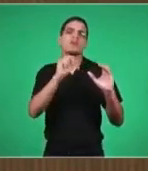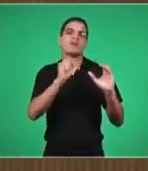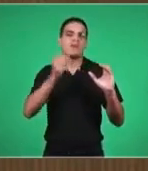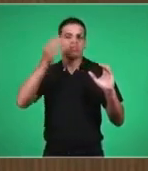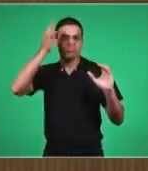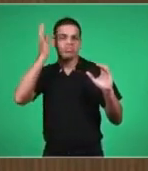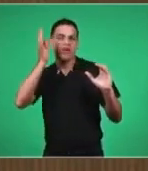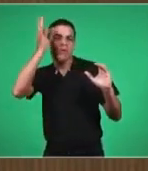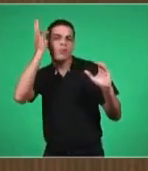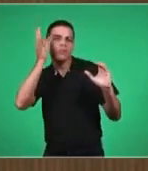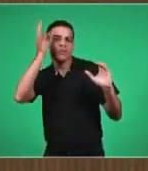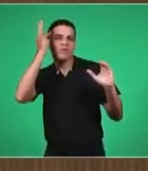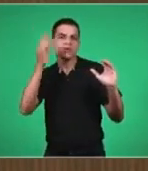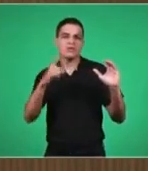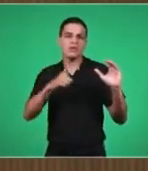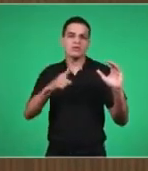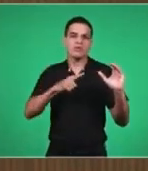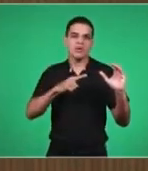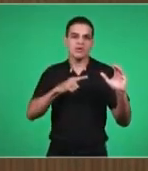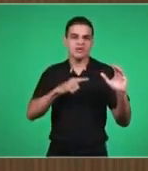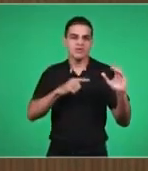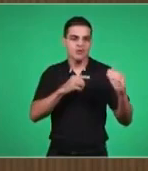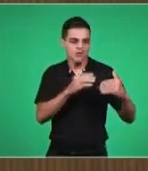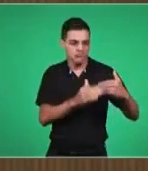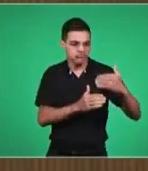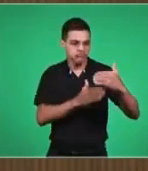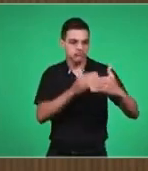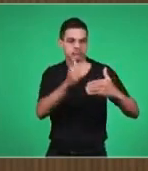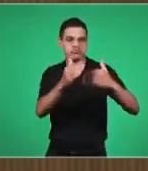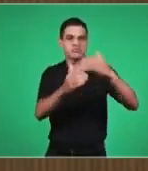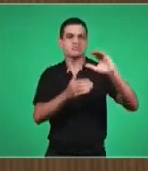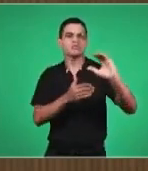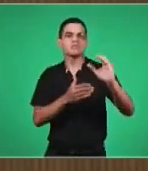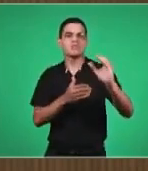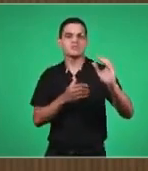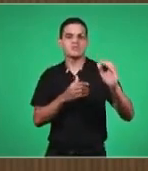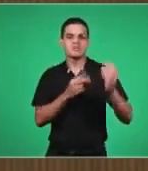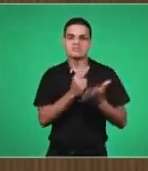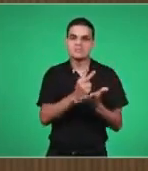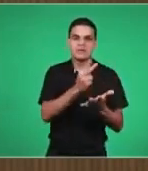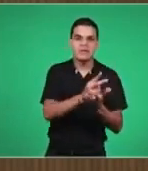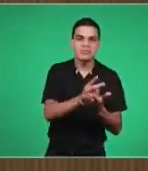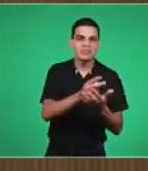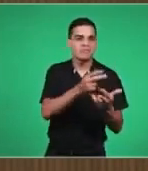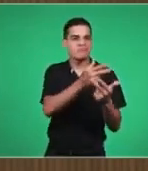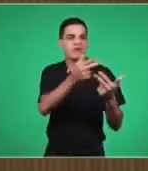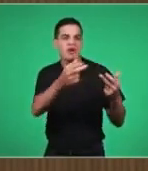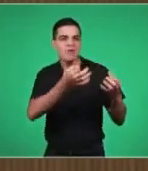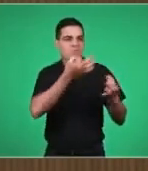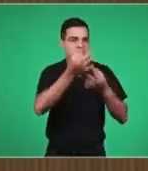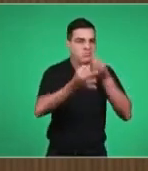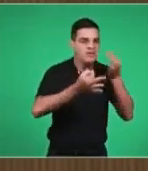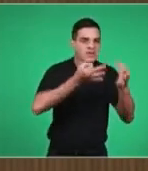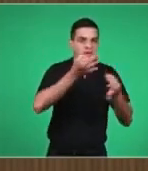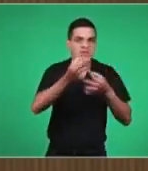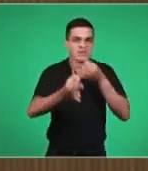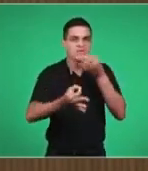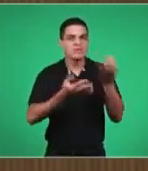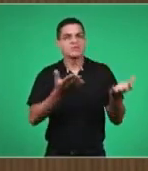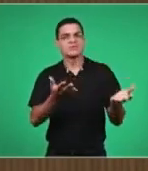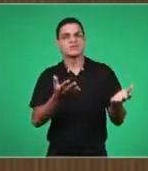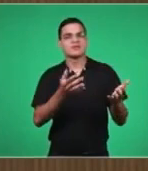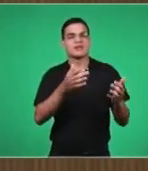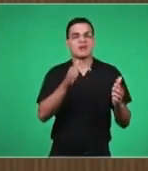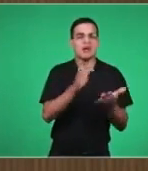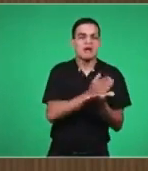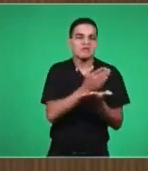in the grand majority of it, it only consists of theories, and she often contradicts herself